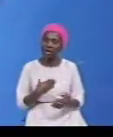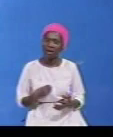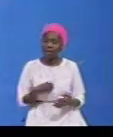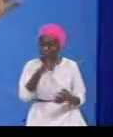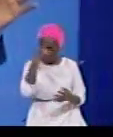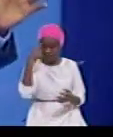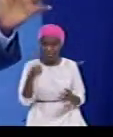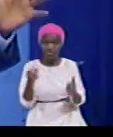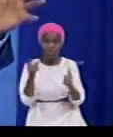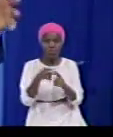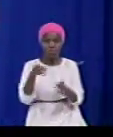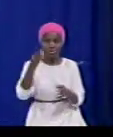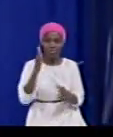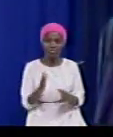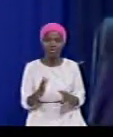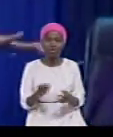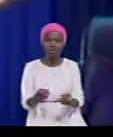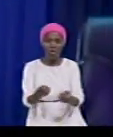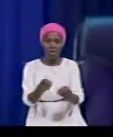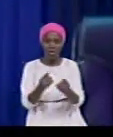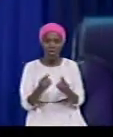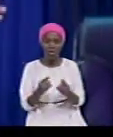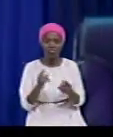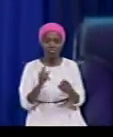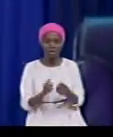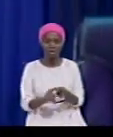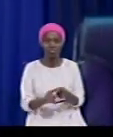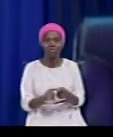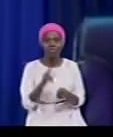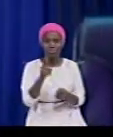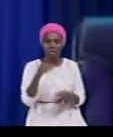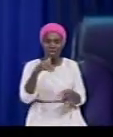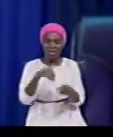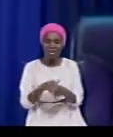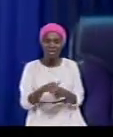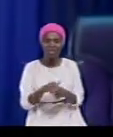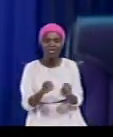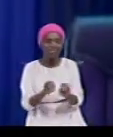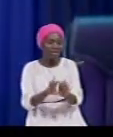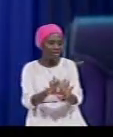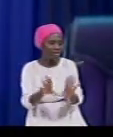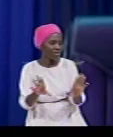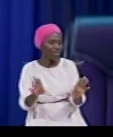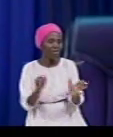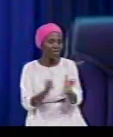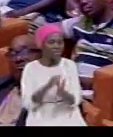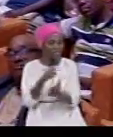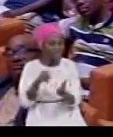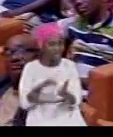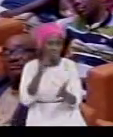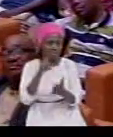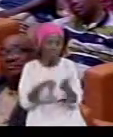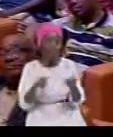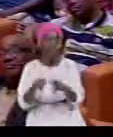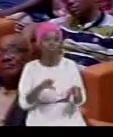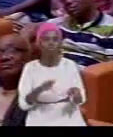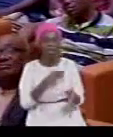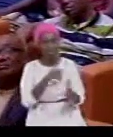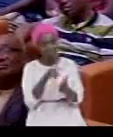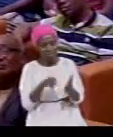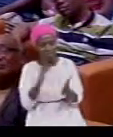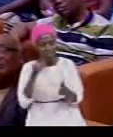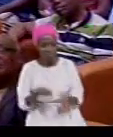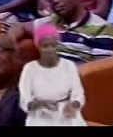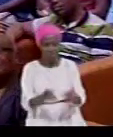you really in a clear manner. This is what to do, and this is the way, walk